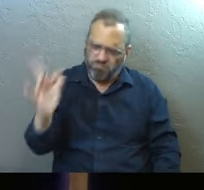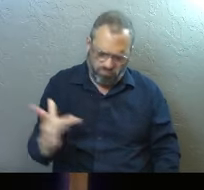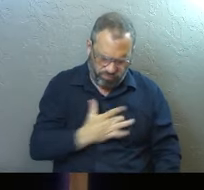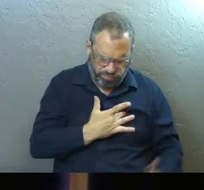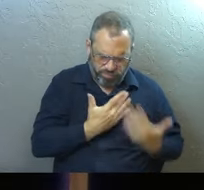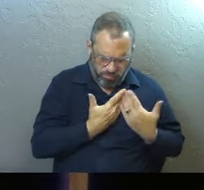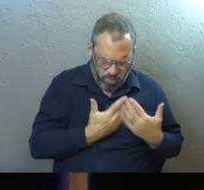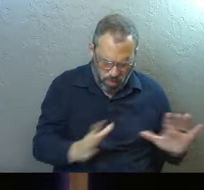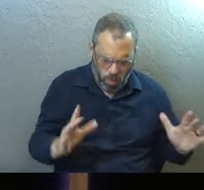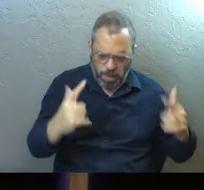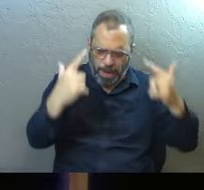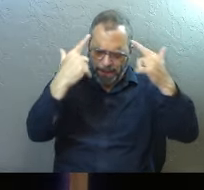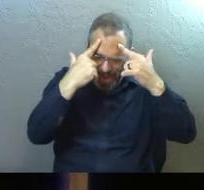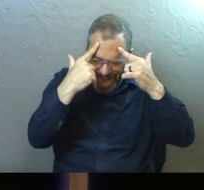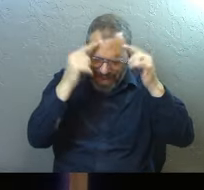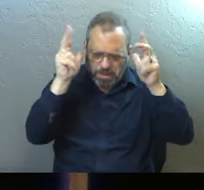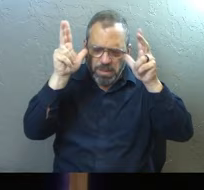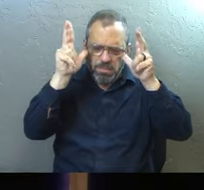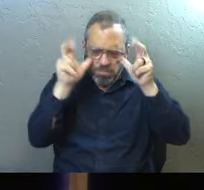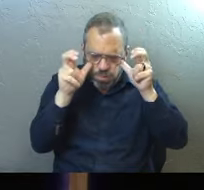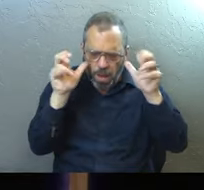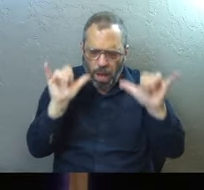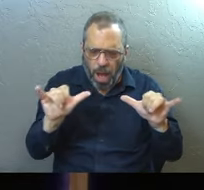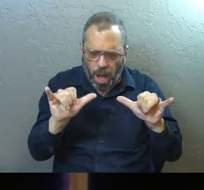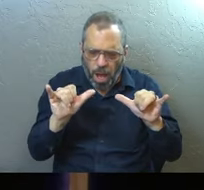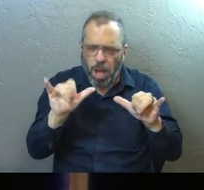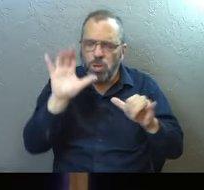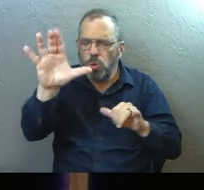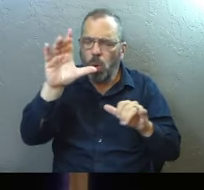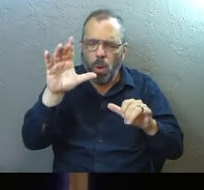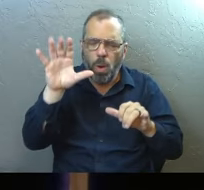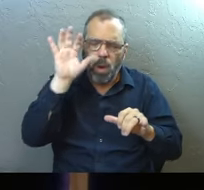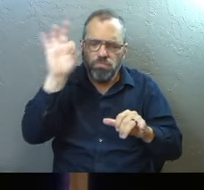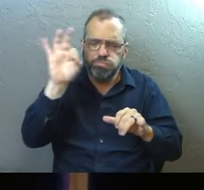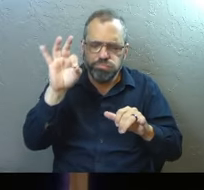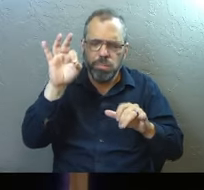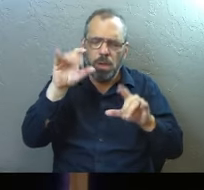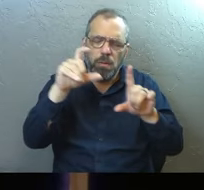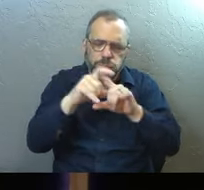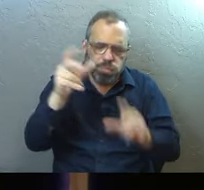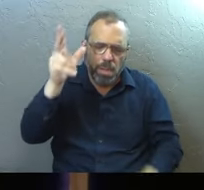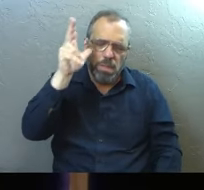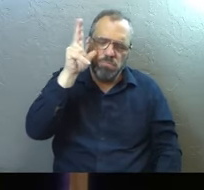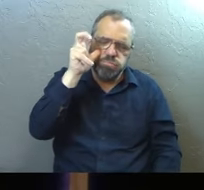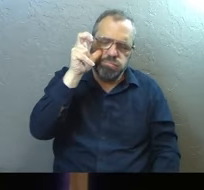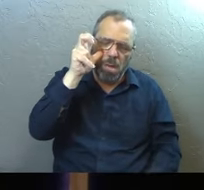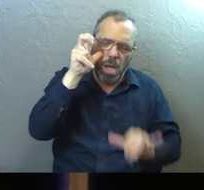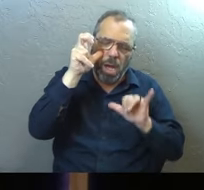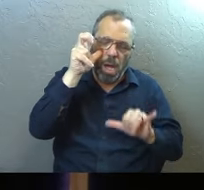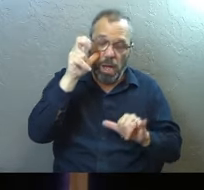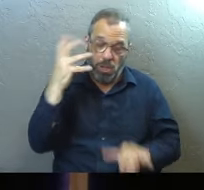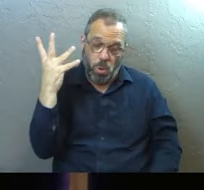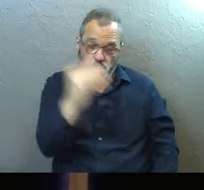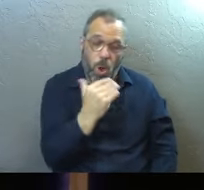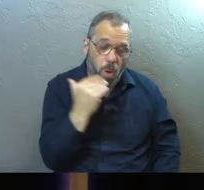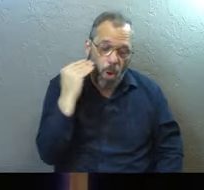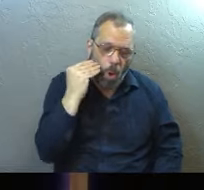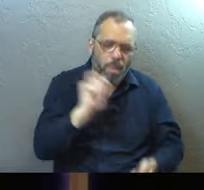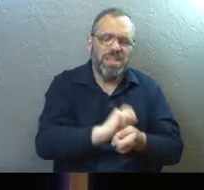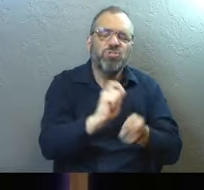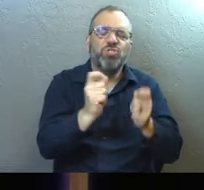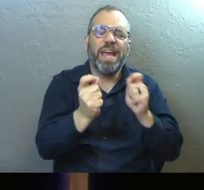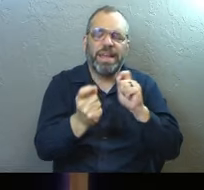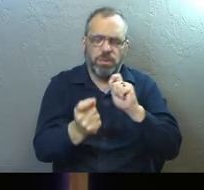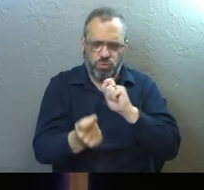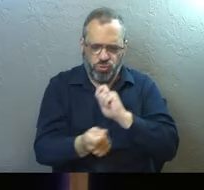open our minds, God, open everything in us, God, to receive your word, Jesus. We want to leave here, God, transformed. We want to leave